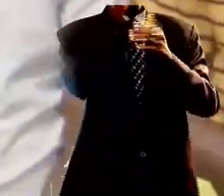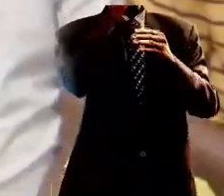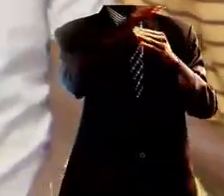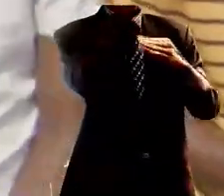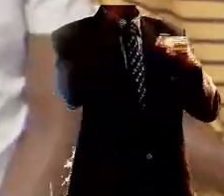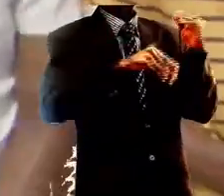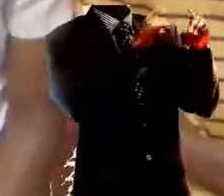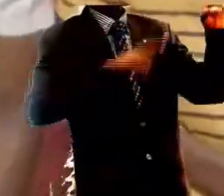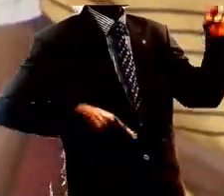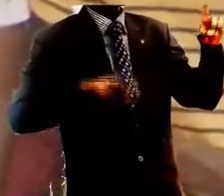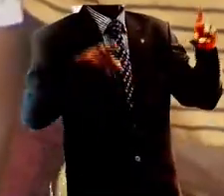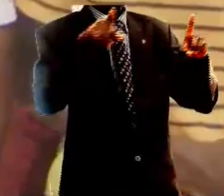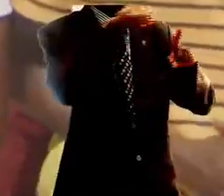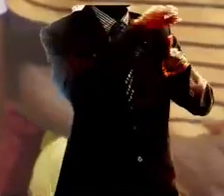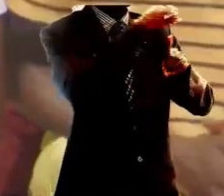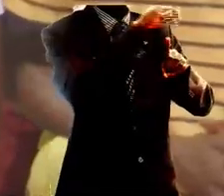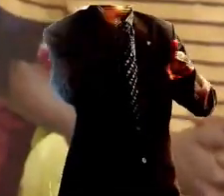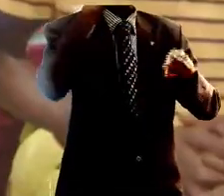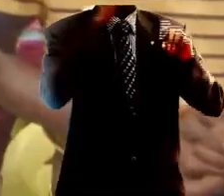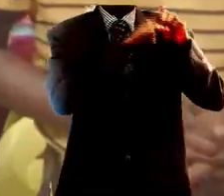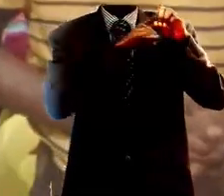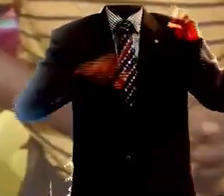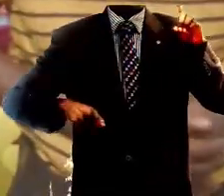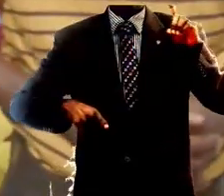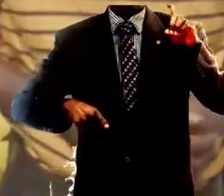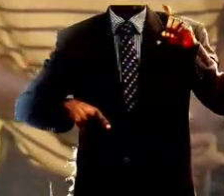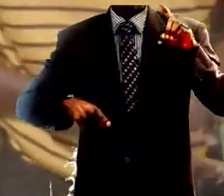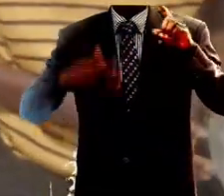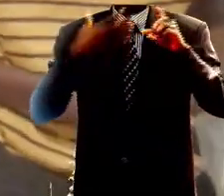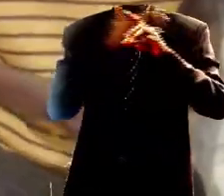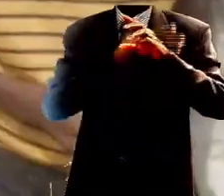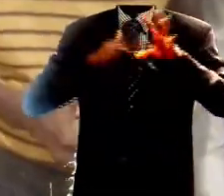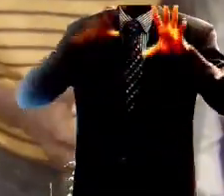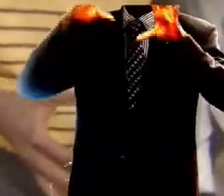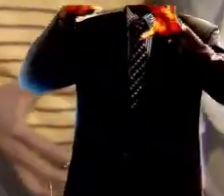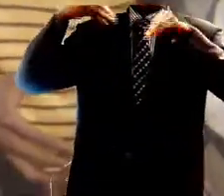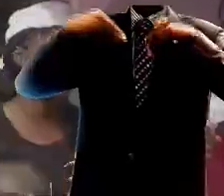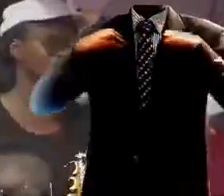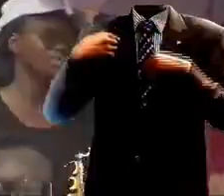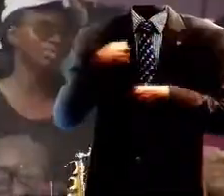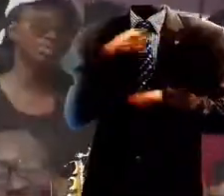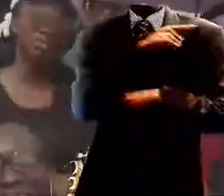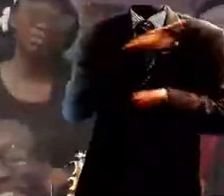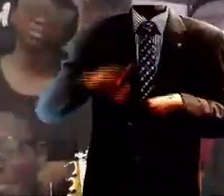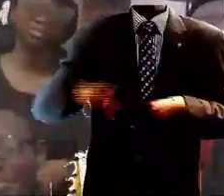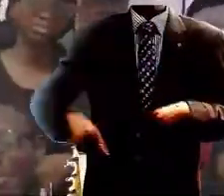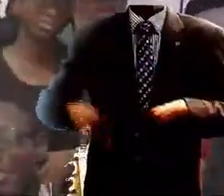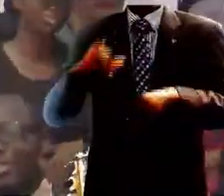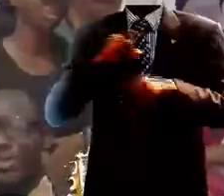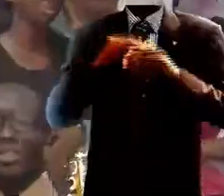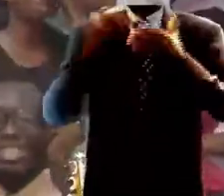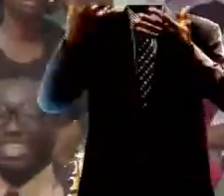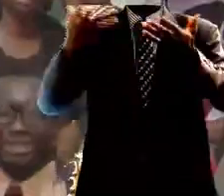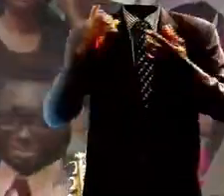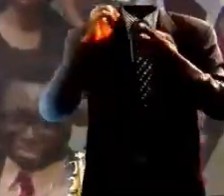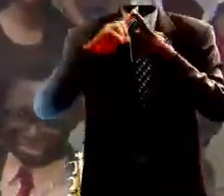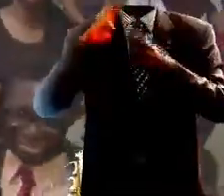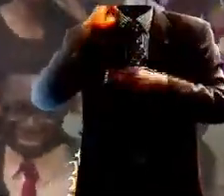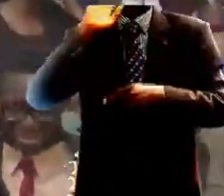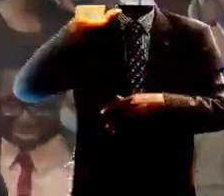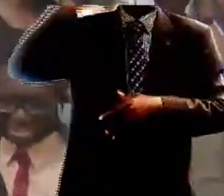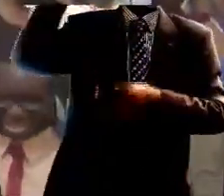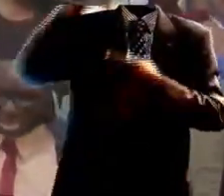and the Lord will receive you. And then something great, something glorious, something good will begin to happen in your life, even from this